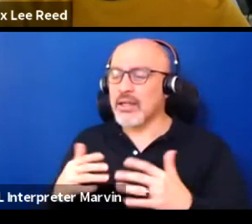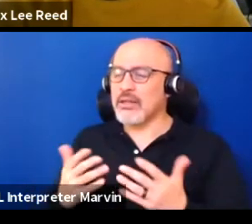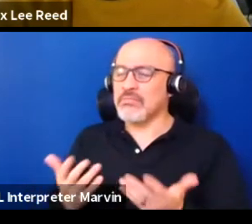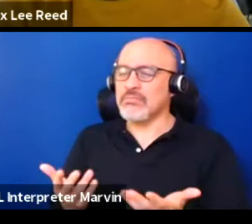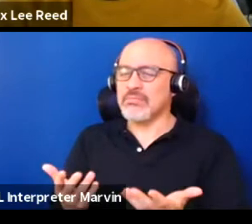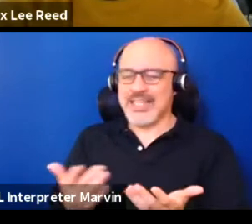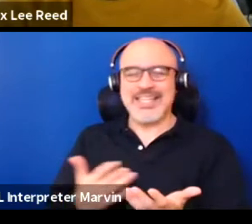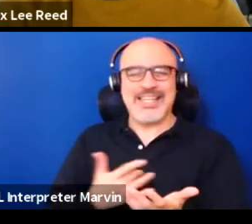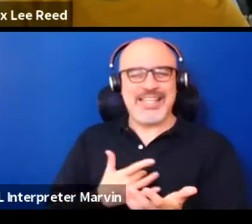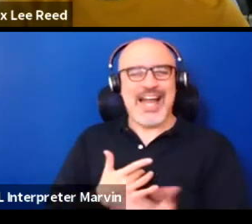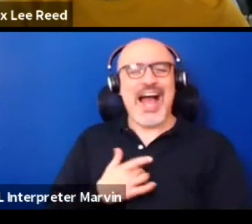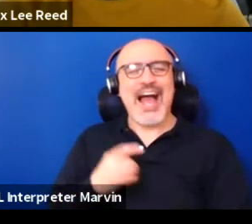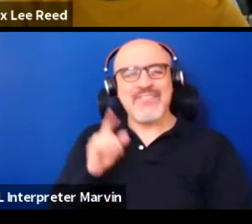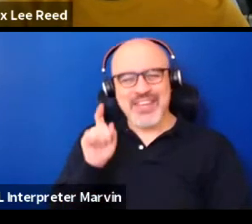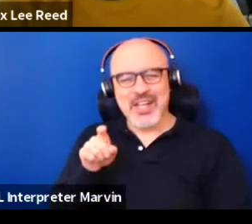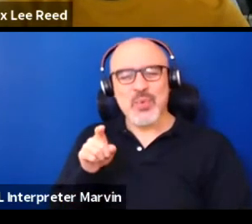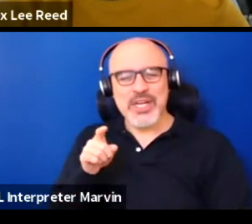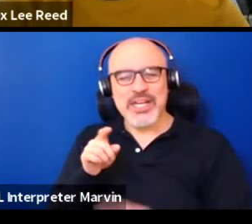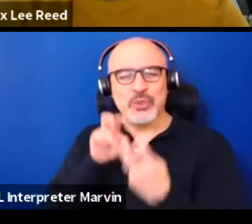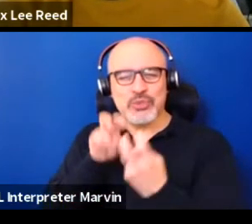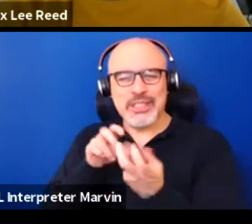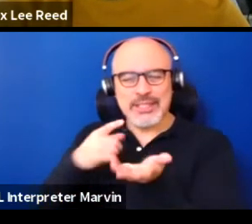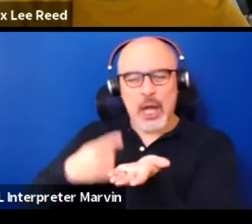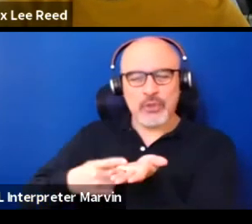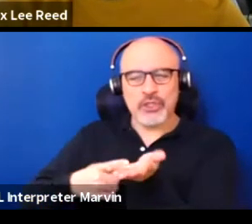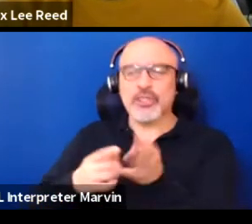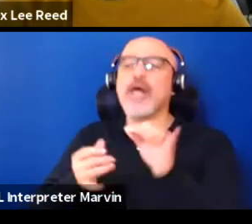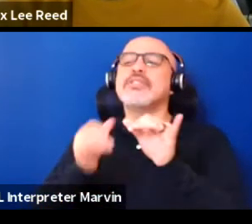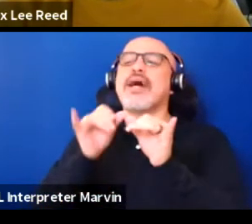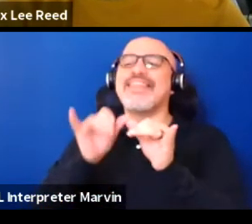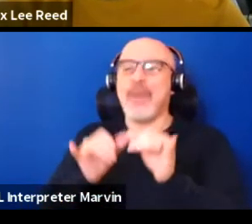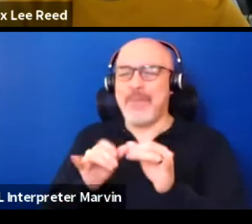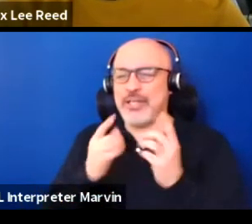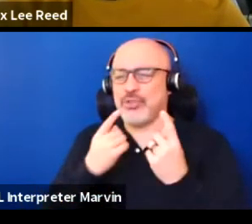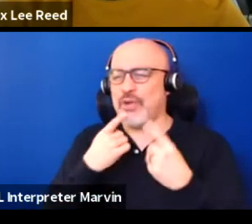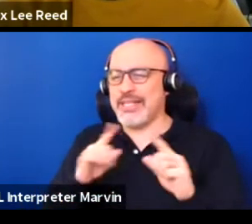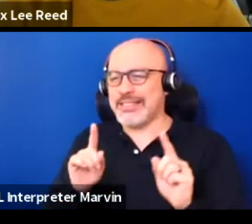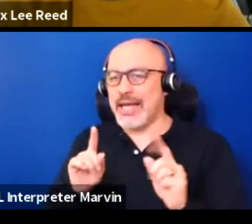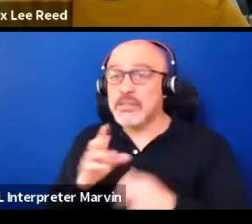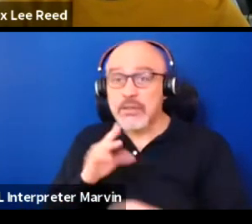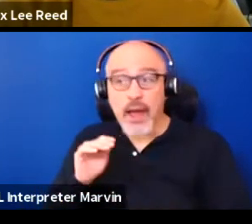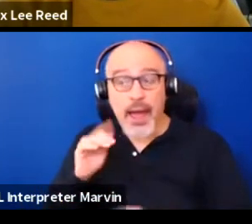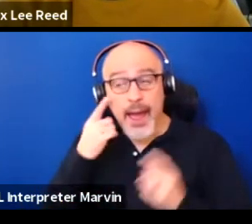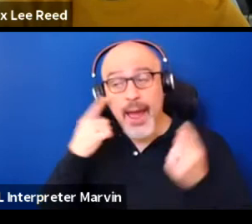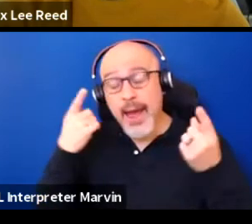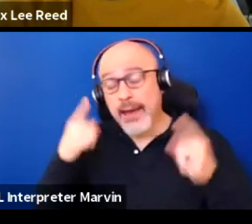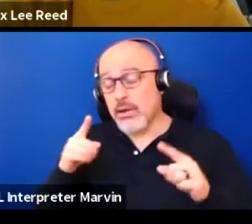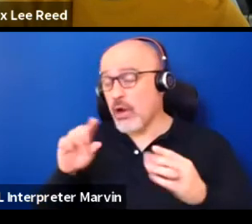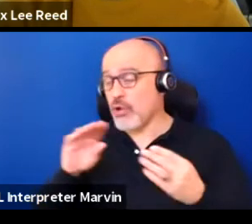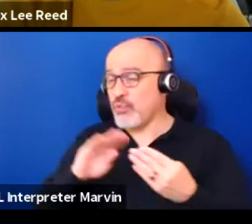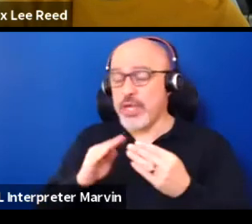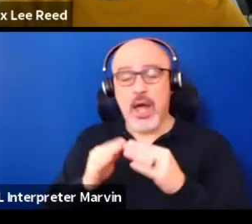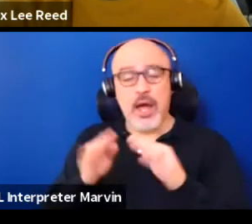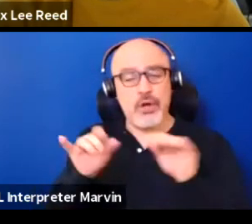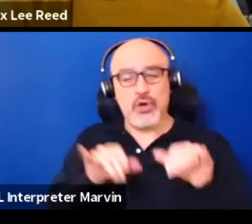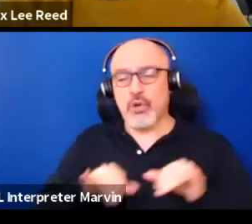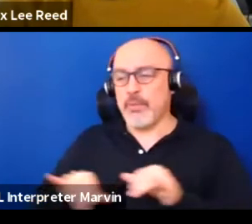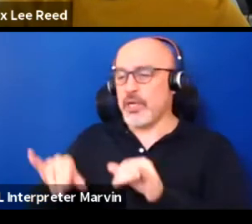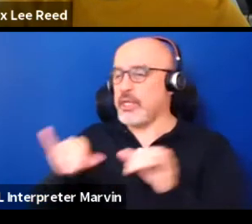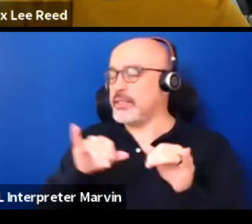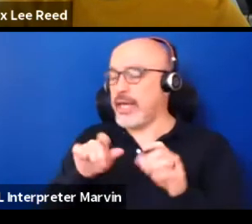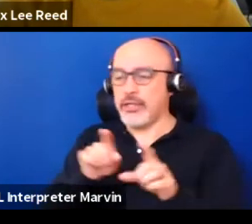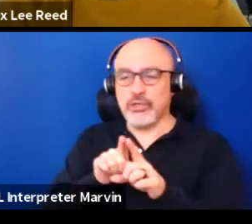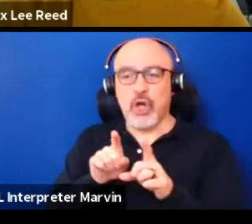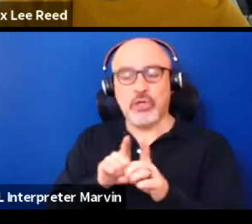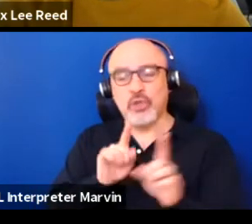we need to have a real discussion about the measures of success and agree on a community standard about what that is inside these